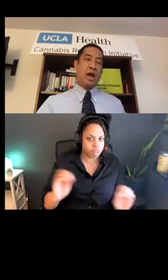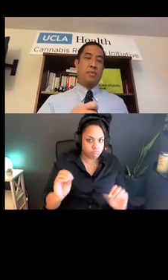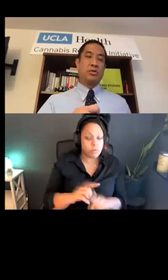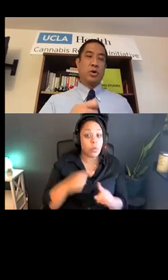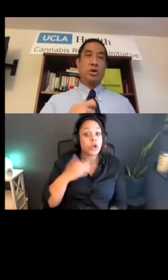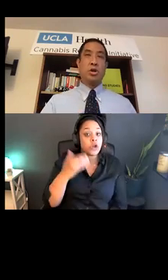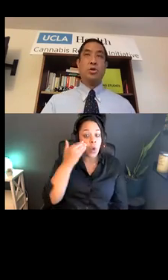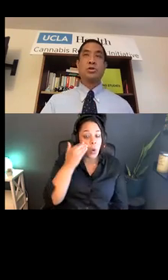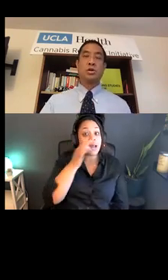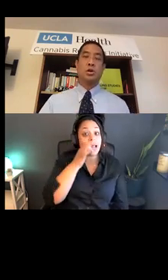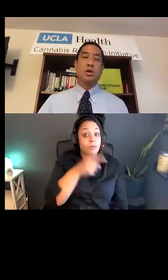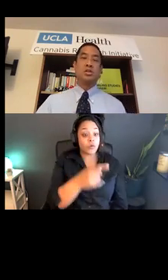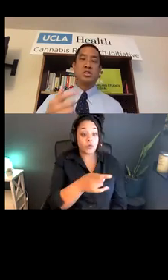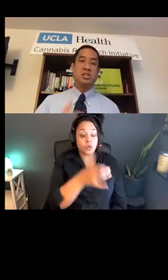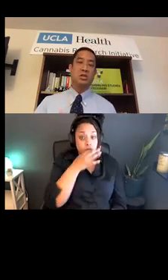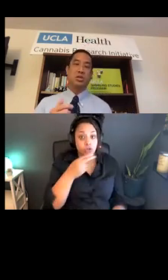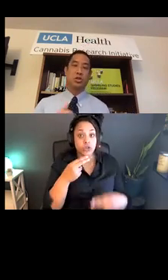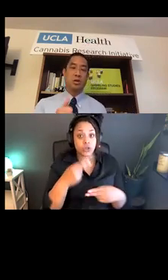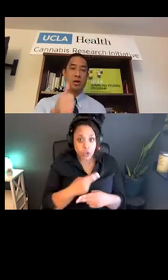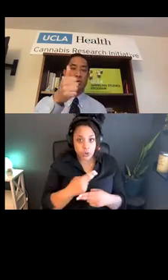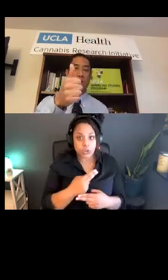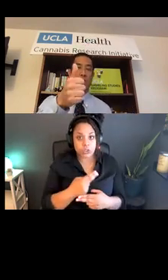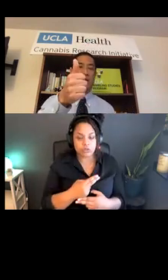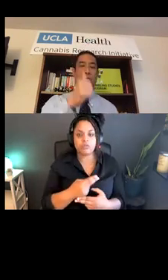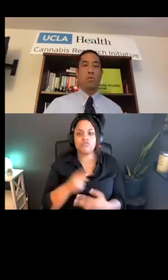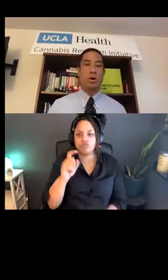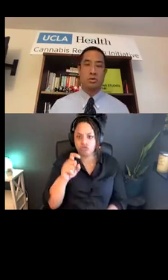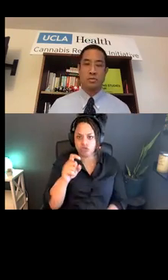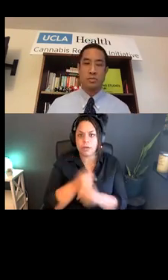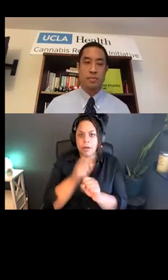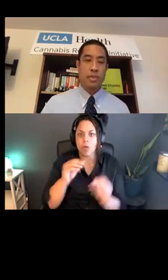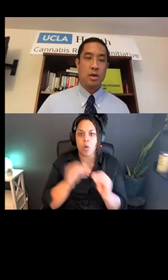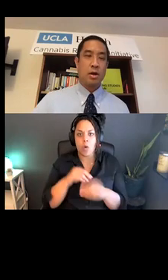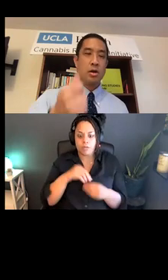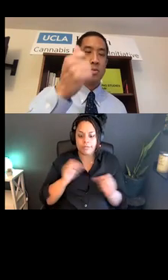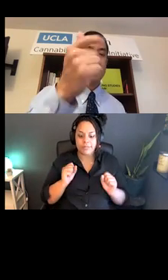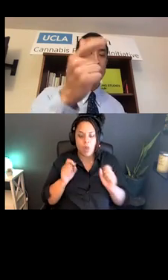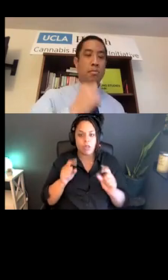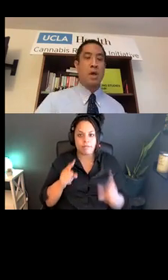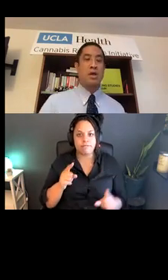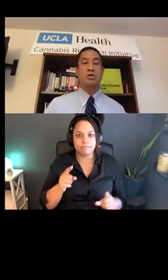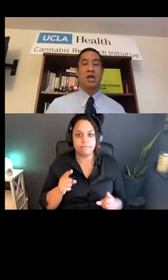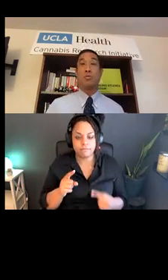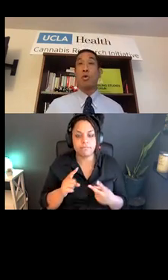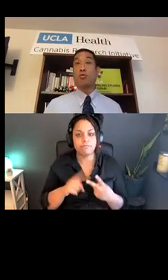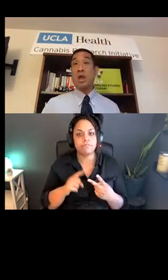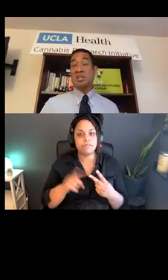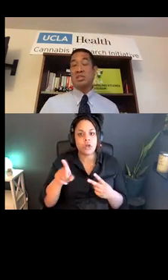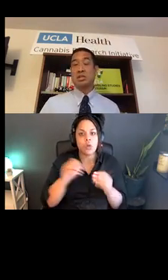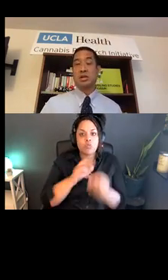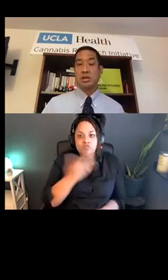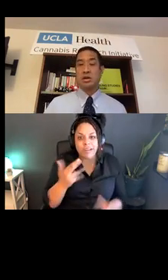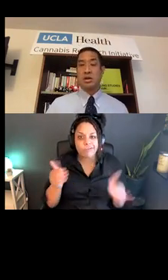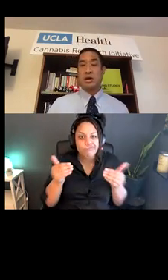that cannabis, when you use, consistently should, number one, make you more impulsive. Number two, make you take more